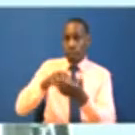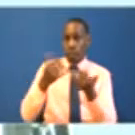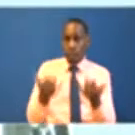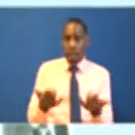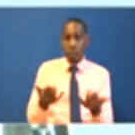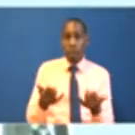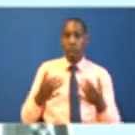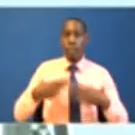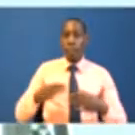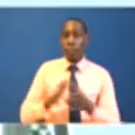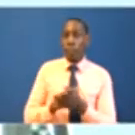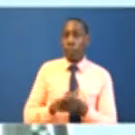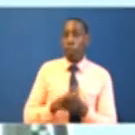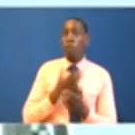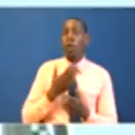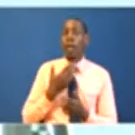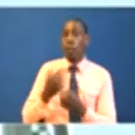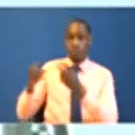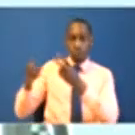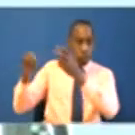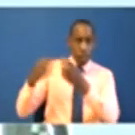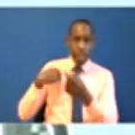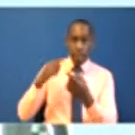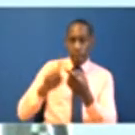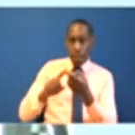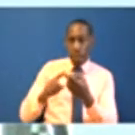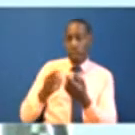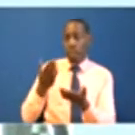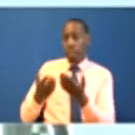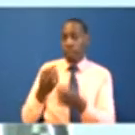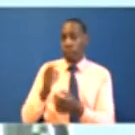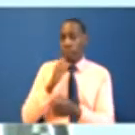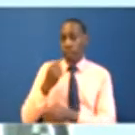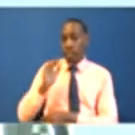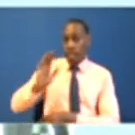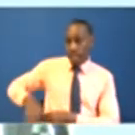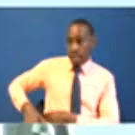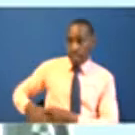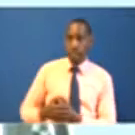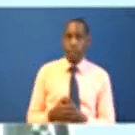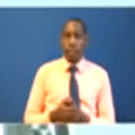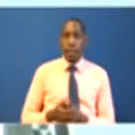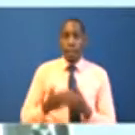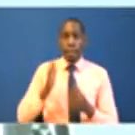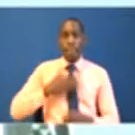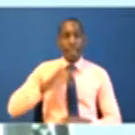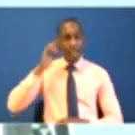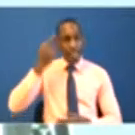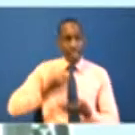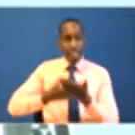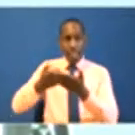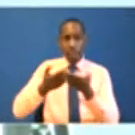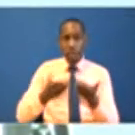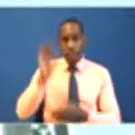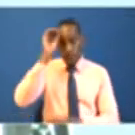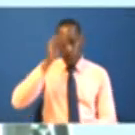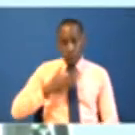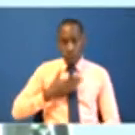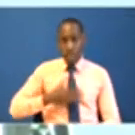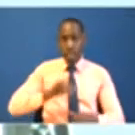that this is what people look for that you either number one or the last i think this debate in my view is not